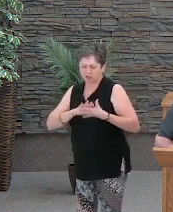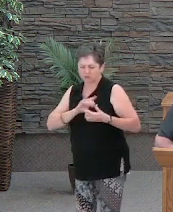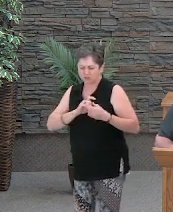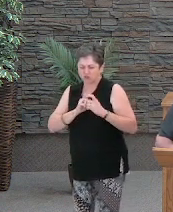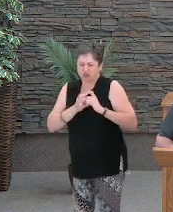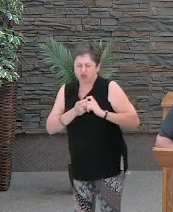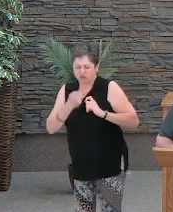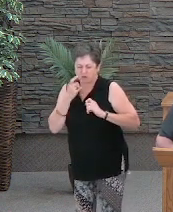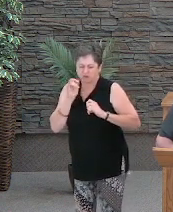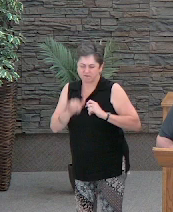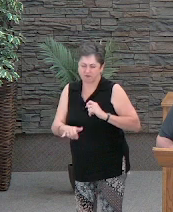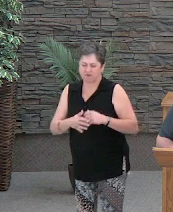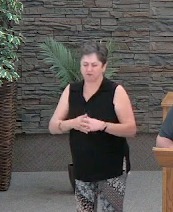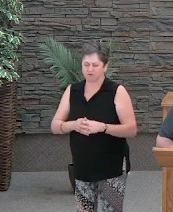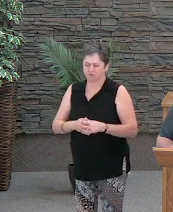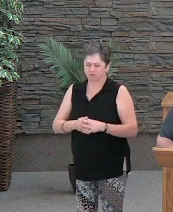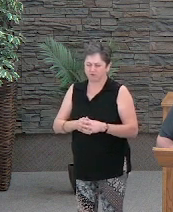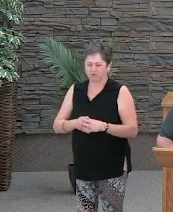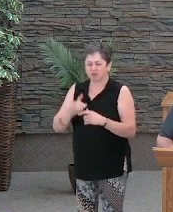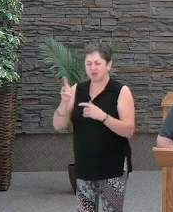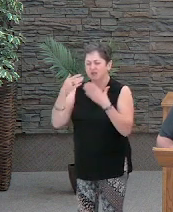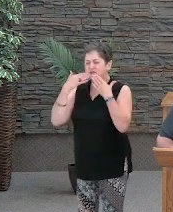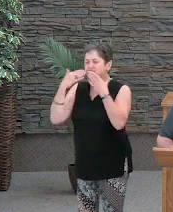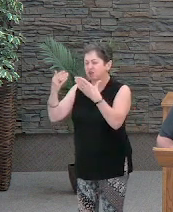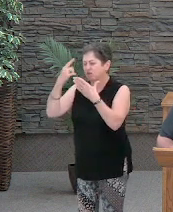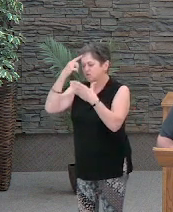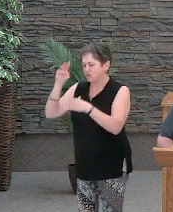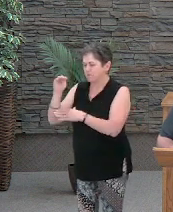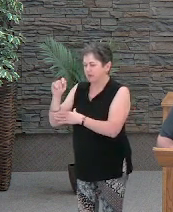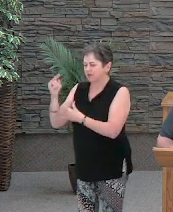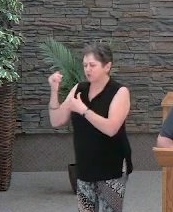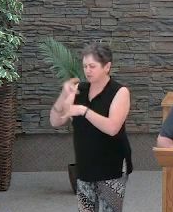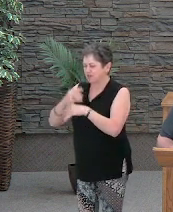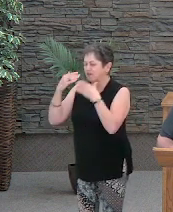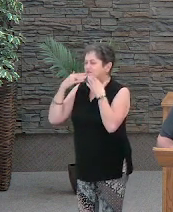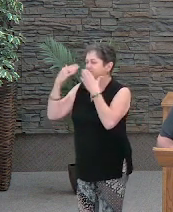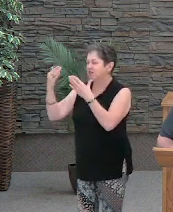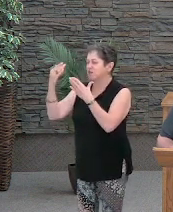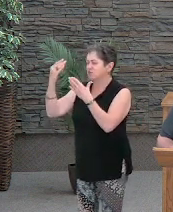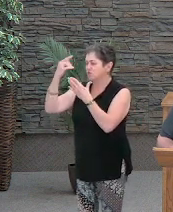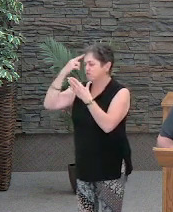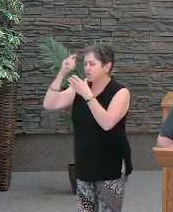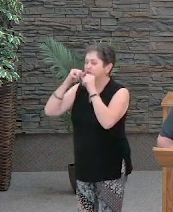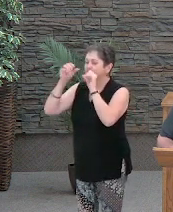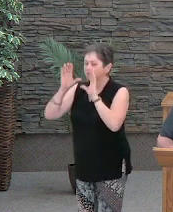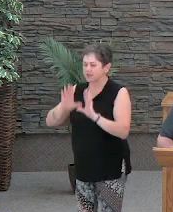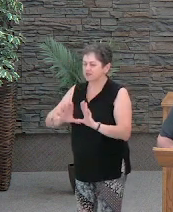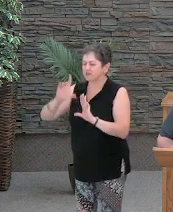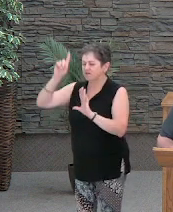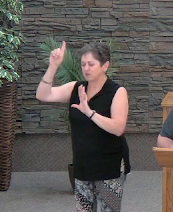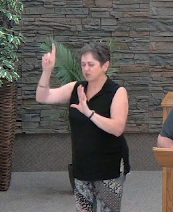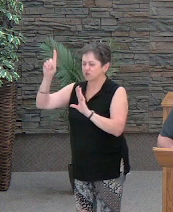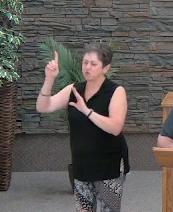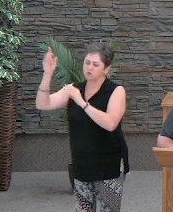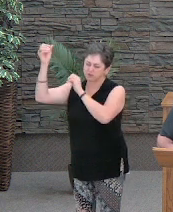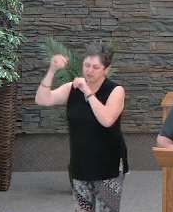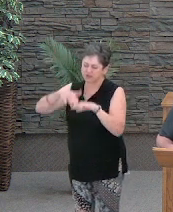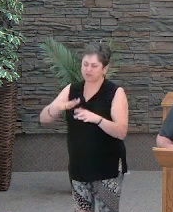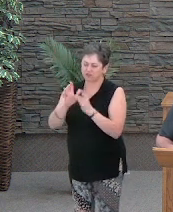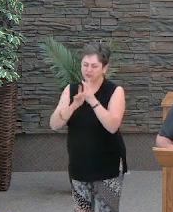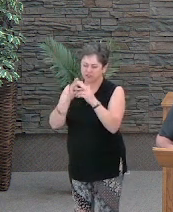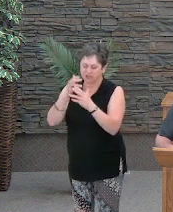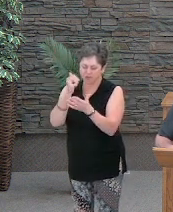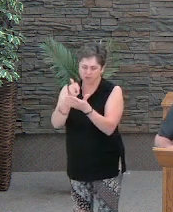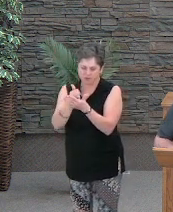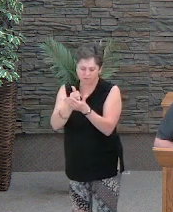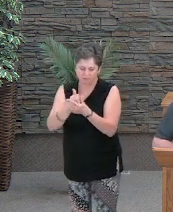changed because of it. And I just thank you for him today, and thank you for the blessed message that will come. In Jesus' name,